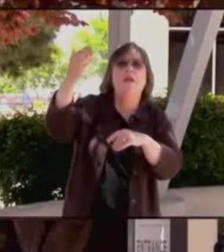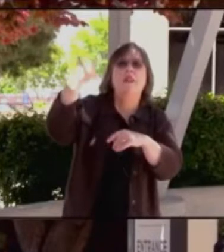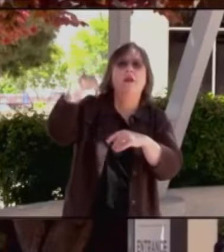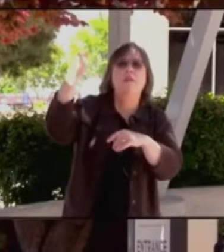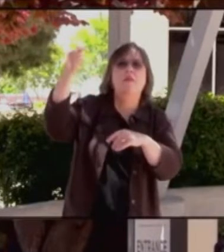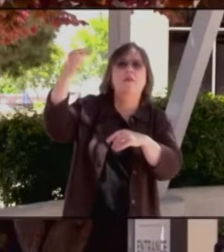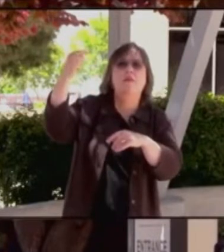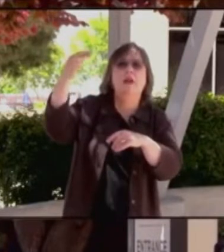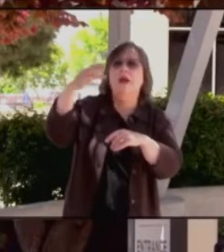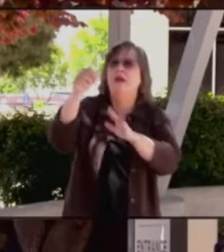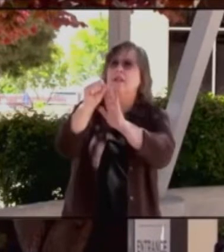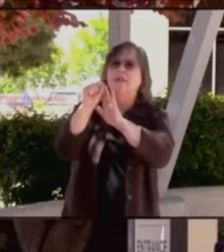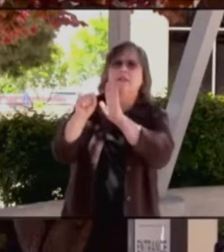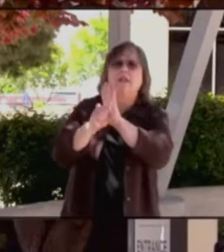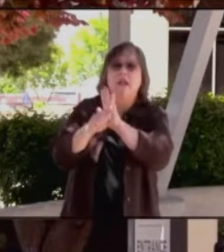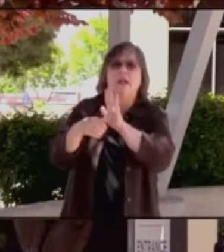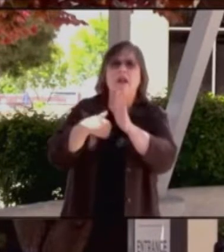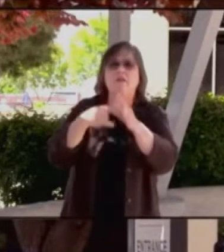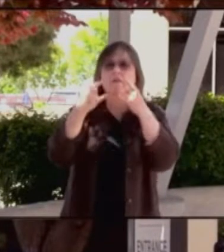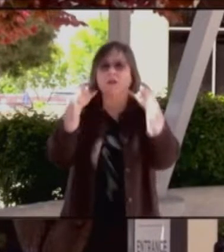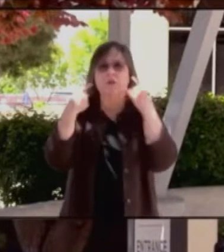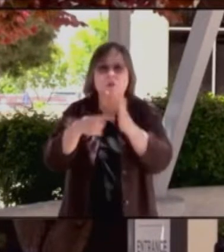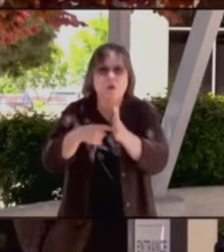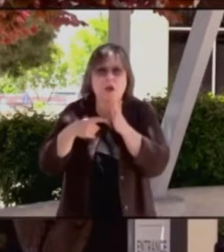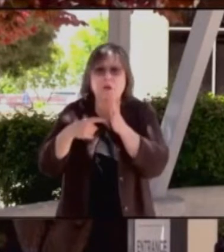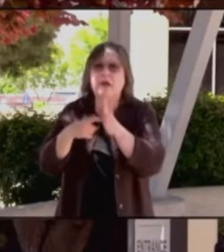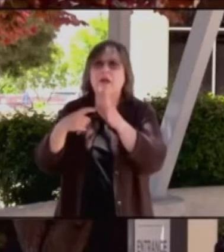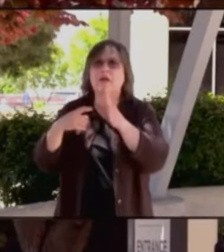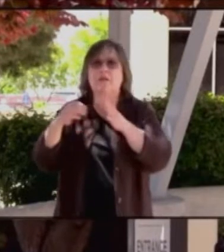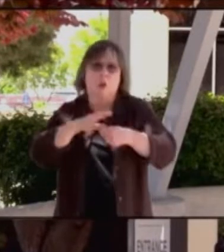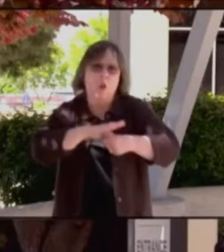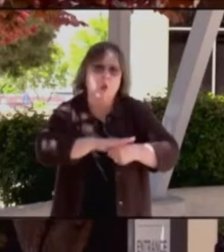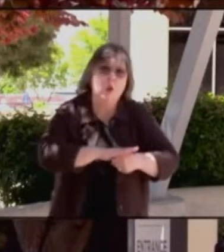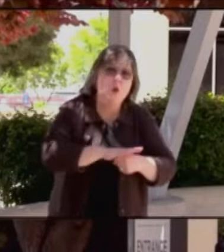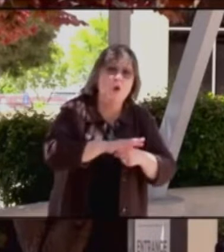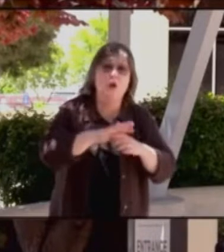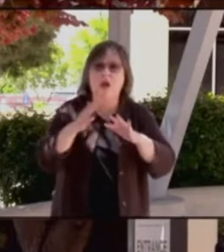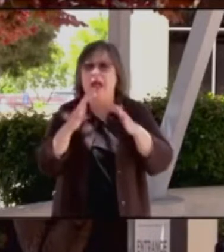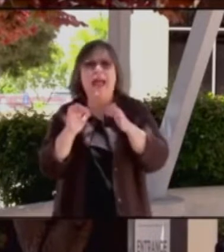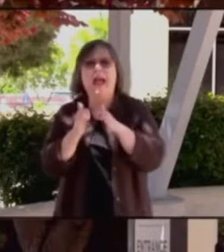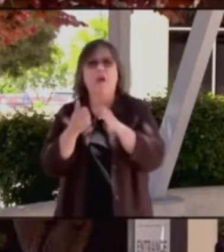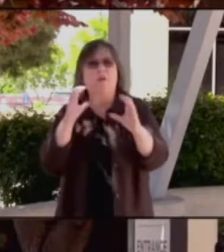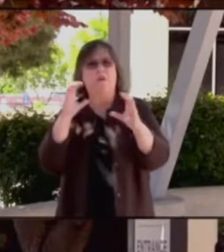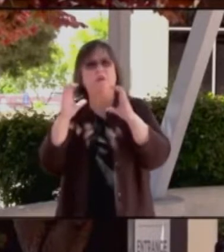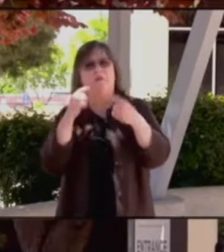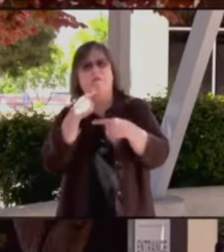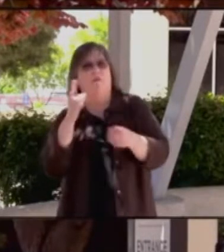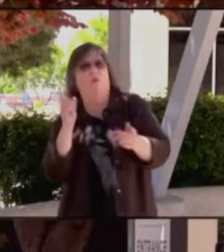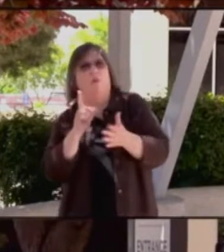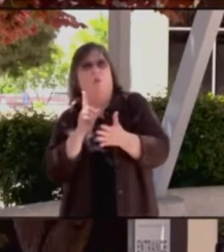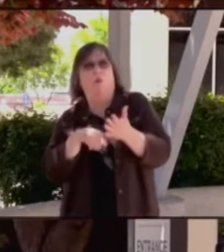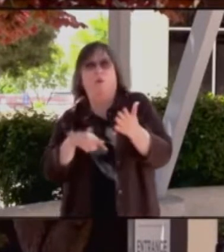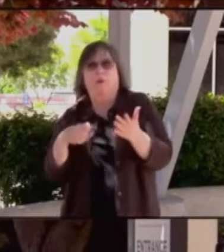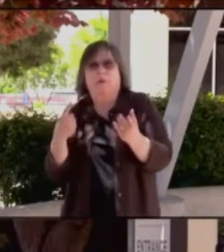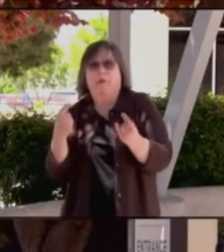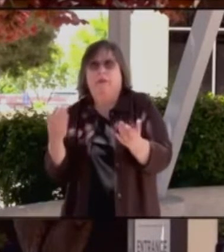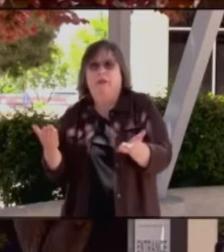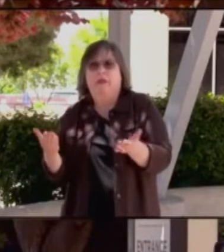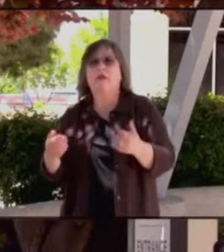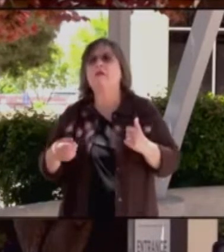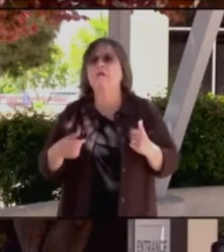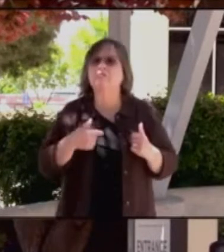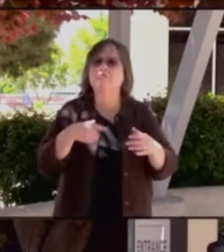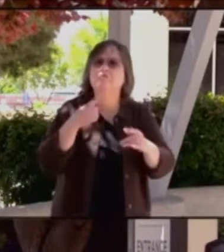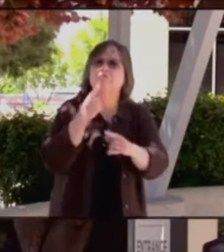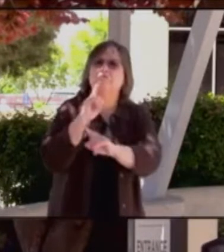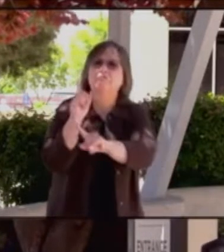state's masking requirements. And a couple things I would share on that. First, one of the things that we've done at the local